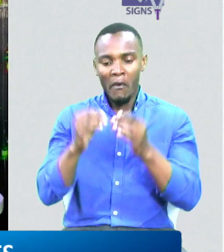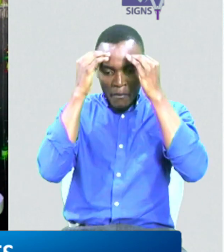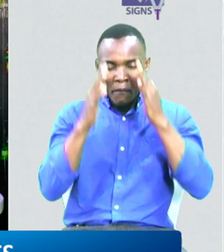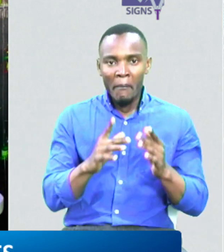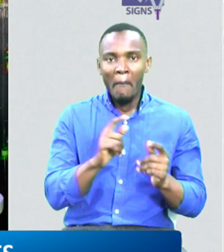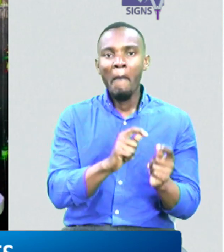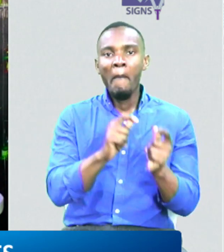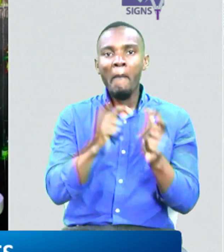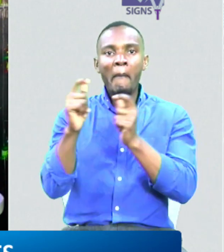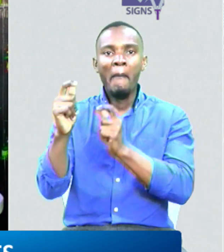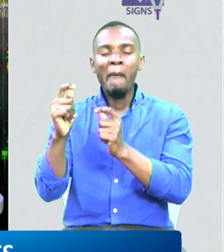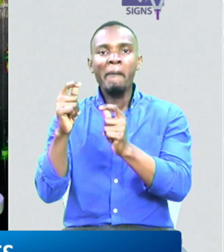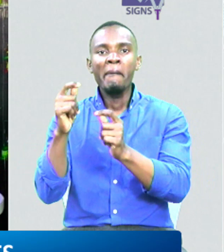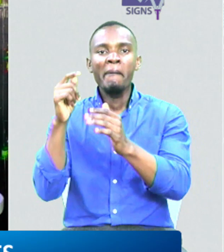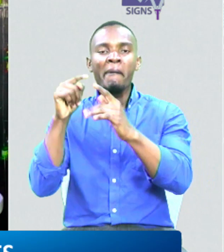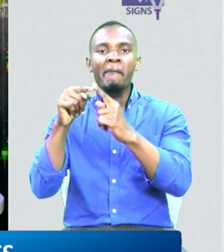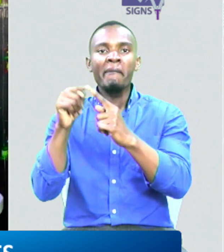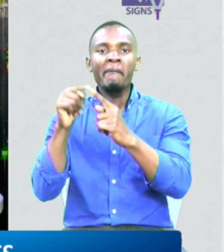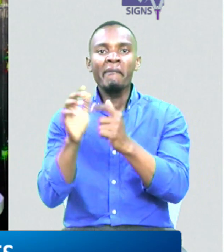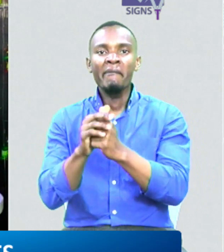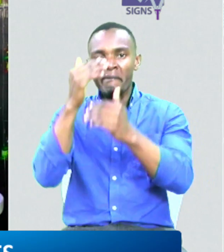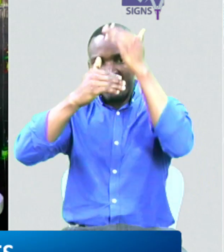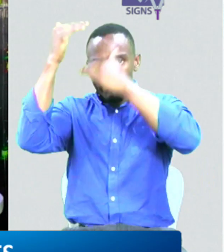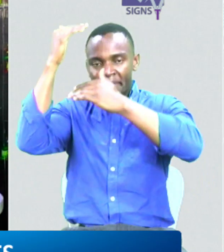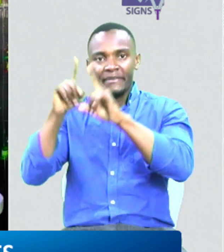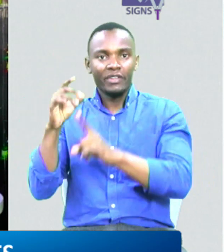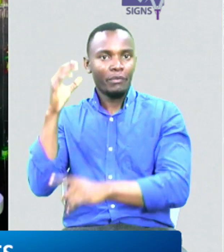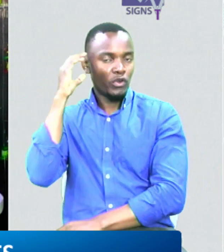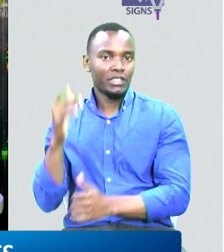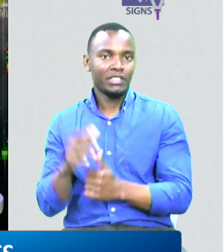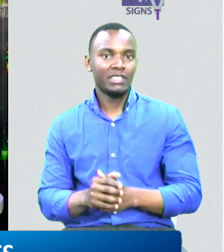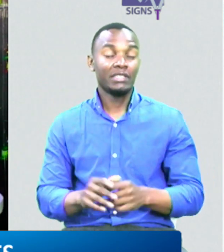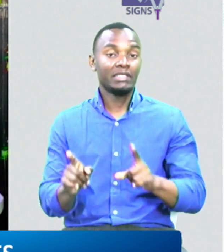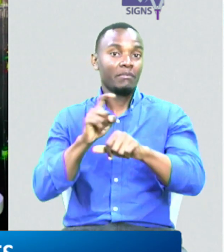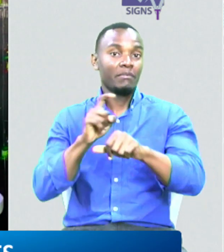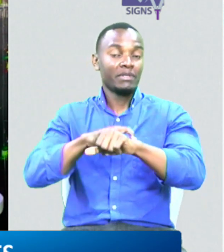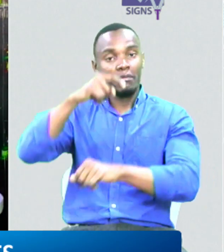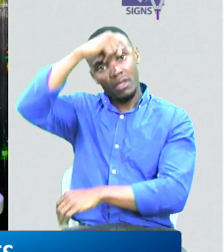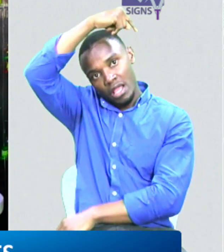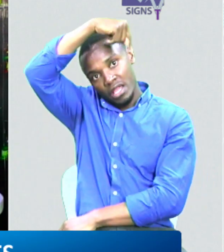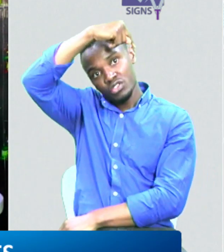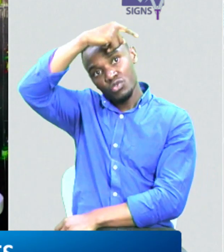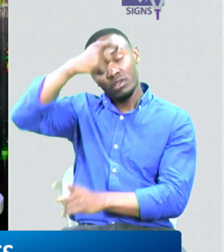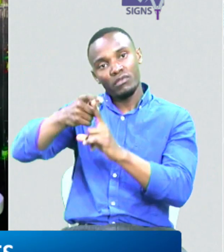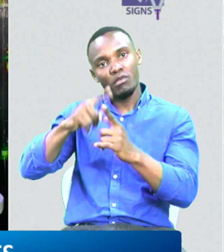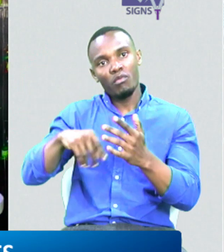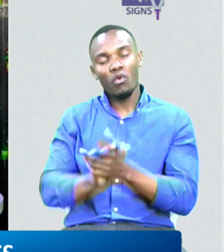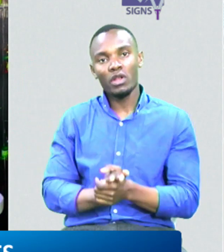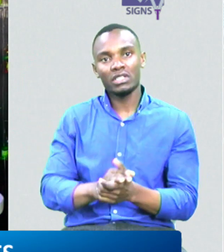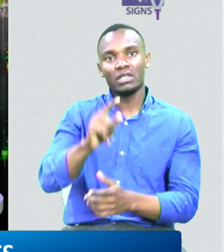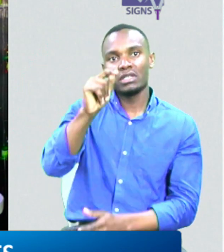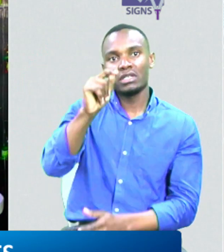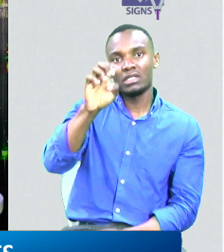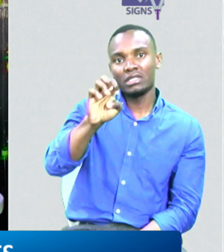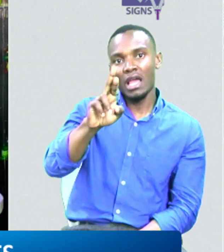service introduced. And pupils and students in the competency-based curriculum CBC education chain